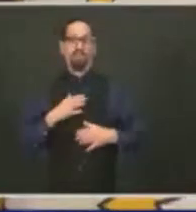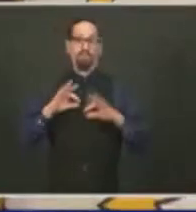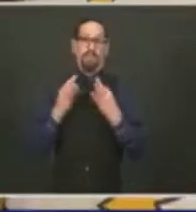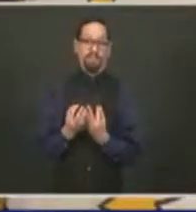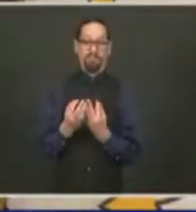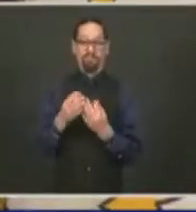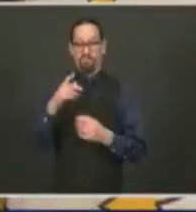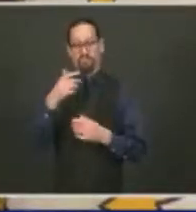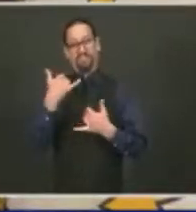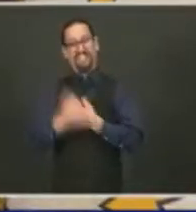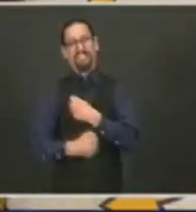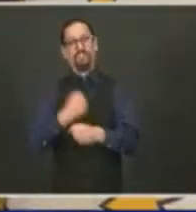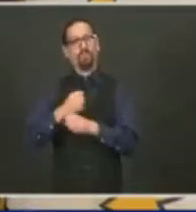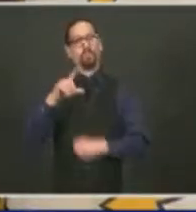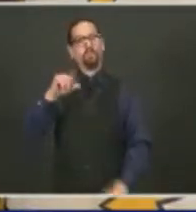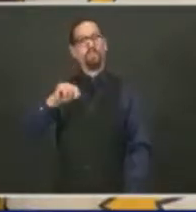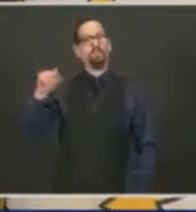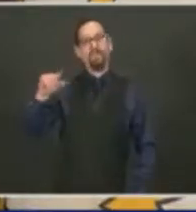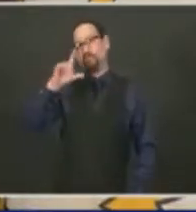planned, all right? So,